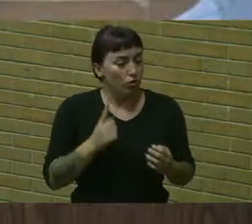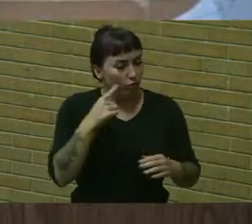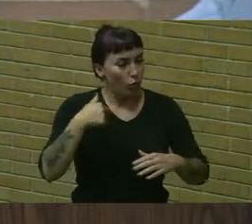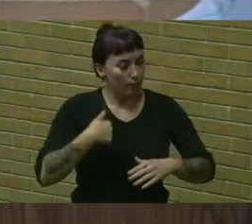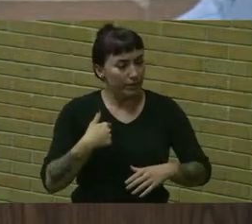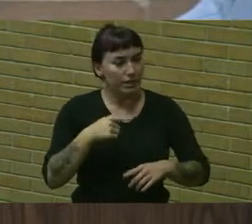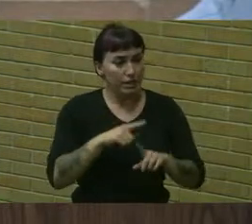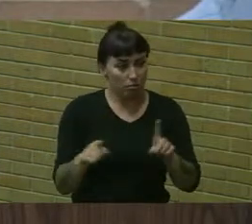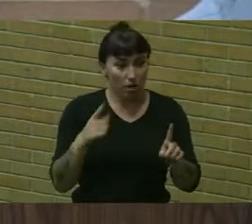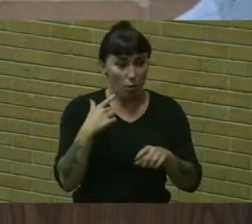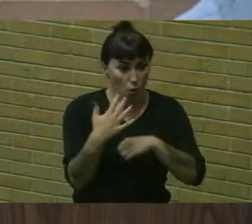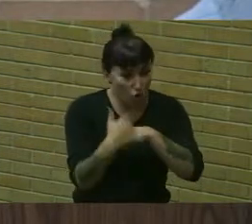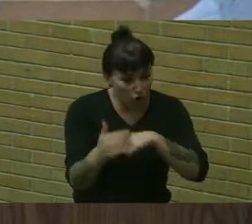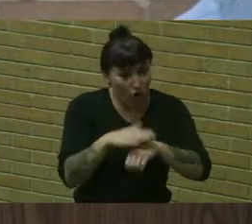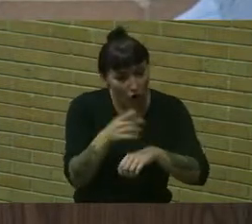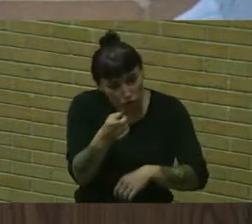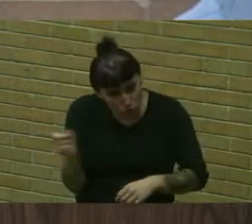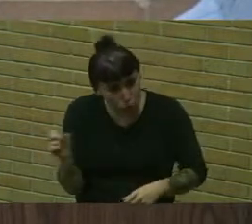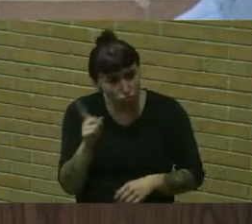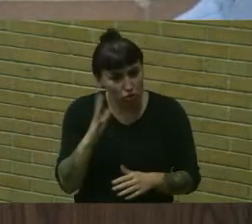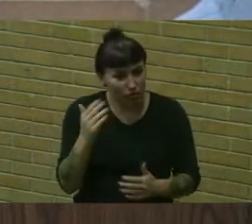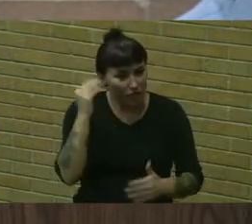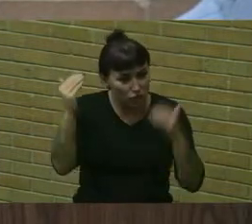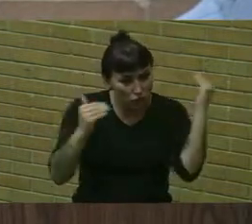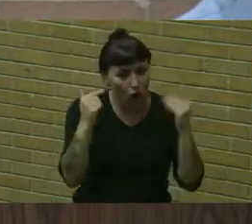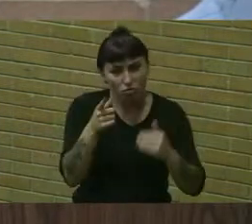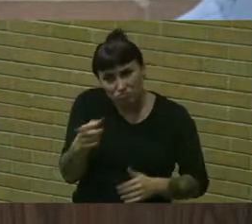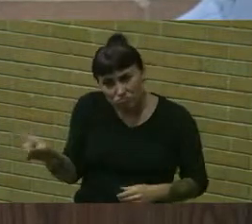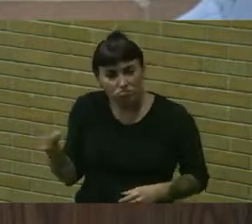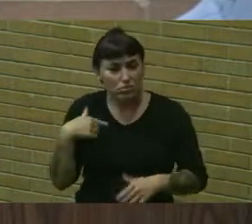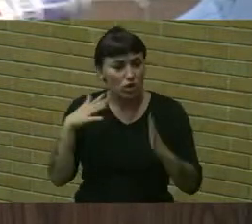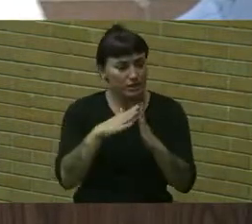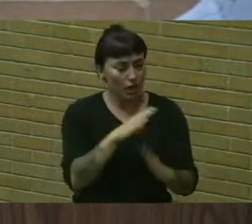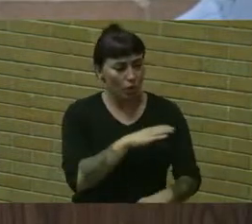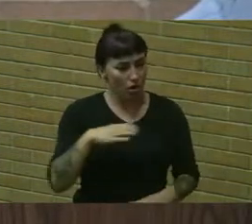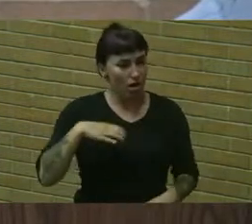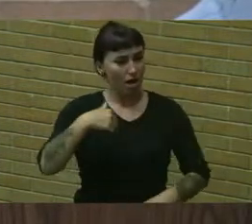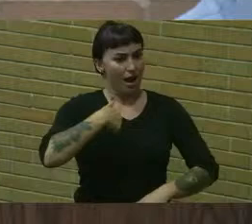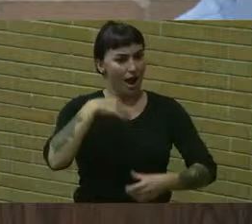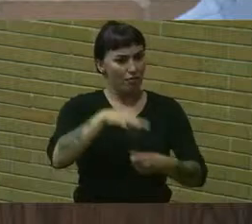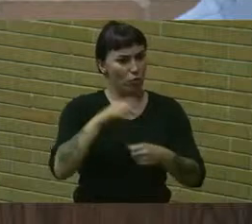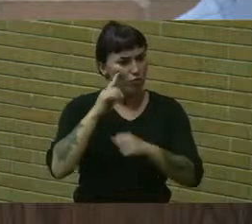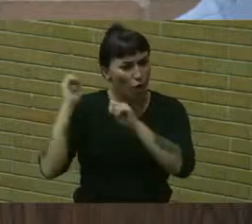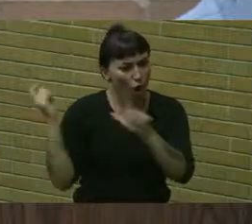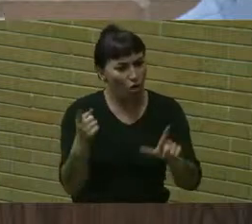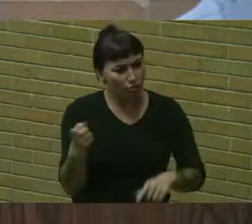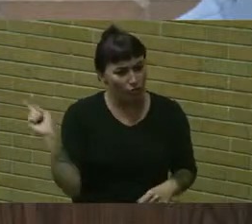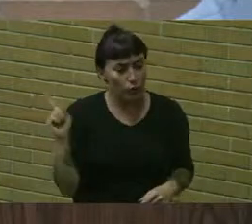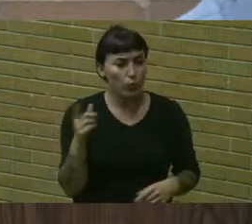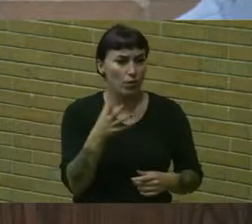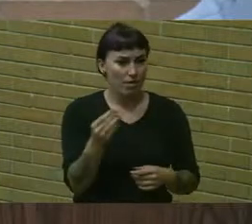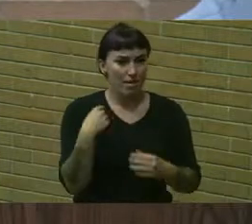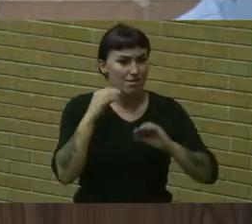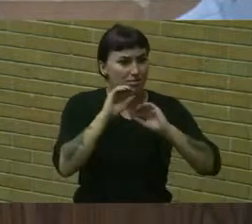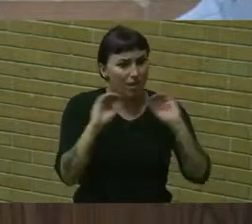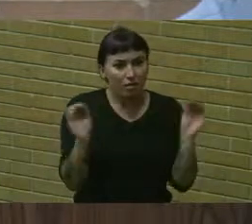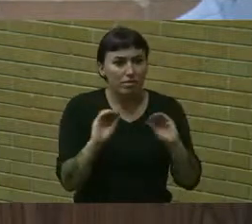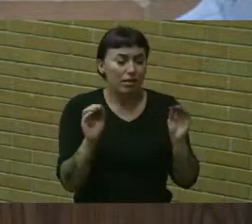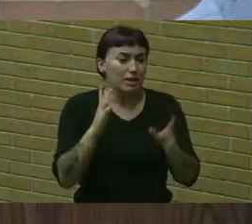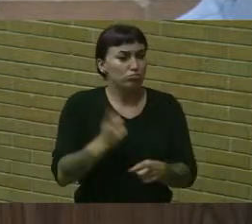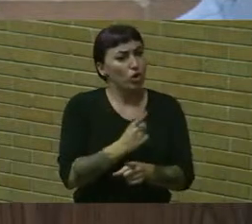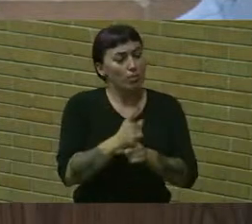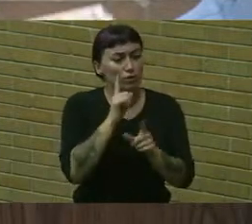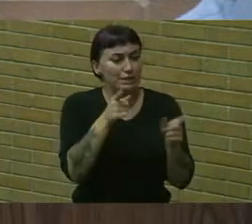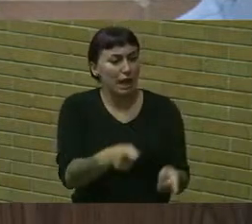we are counting on you. You are the adults. You are our town council. I voted for all of you. And nothing proper